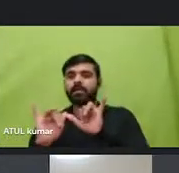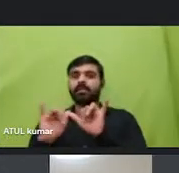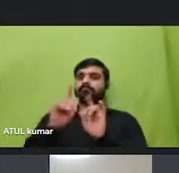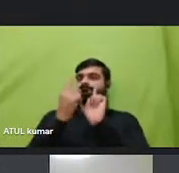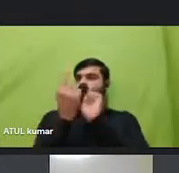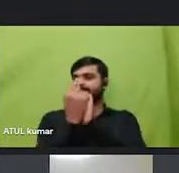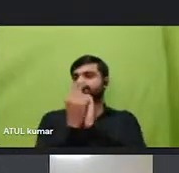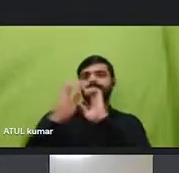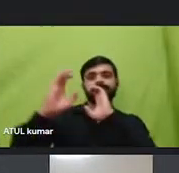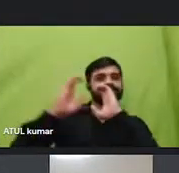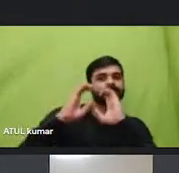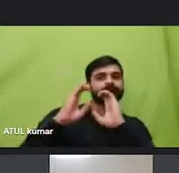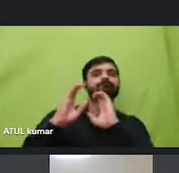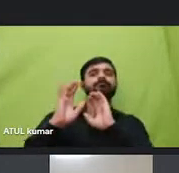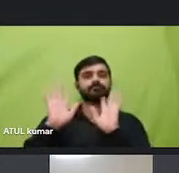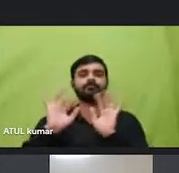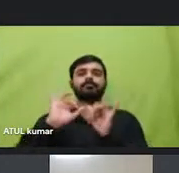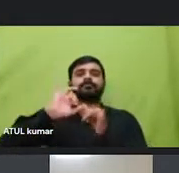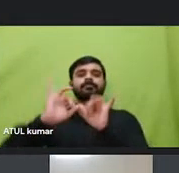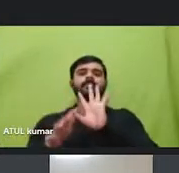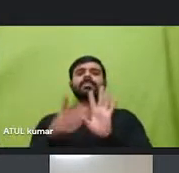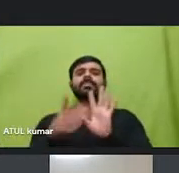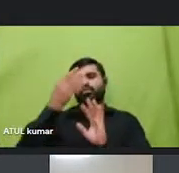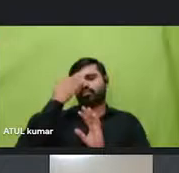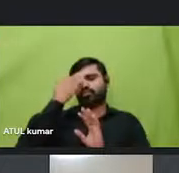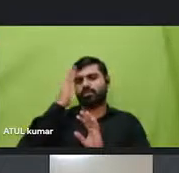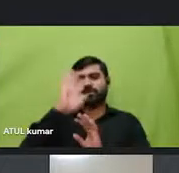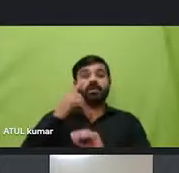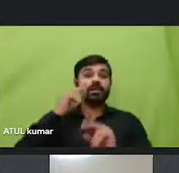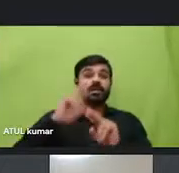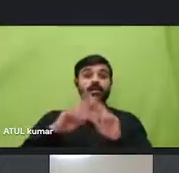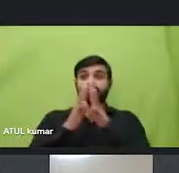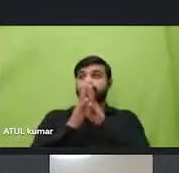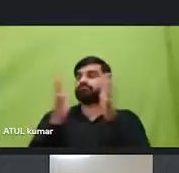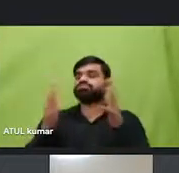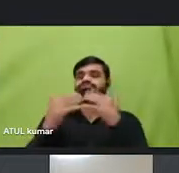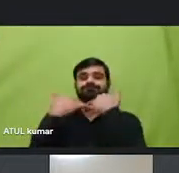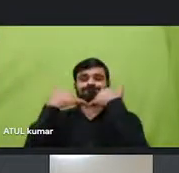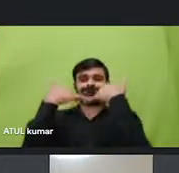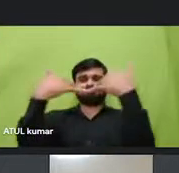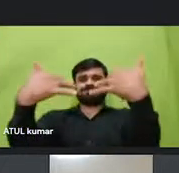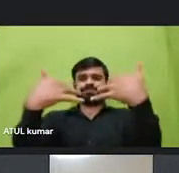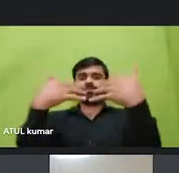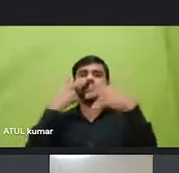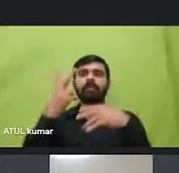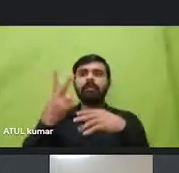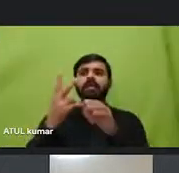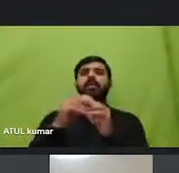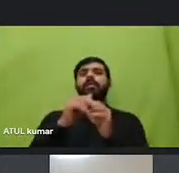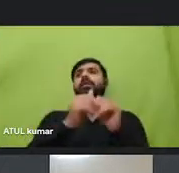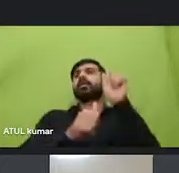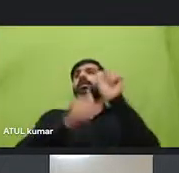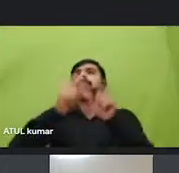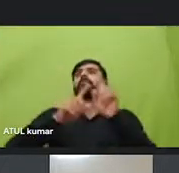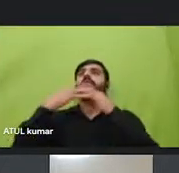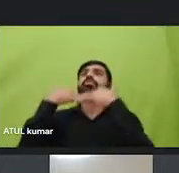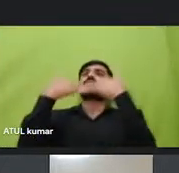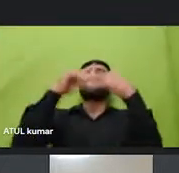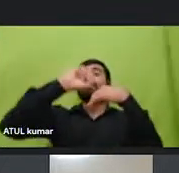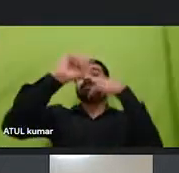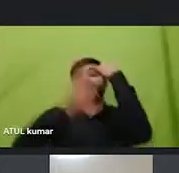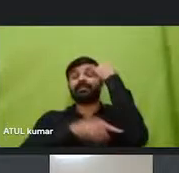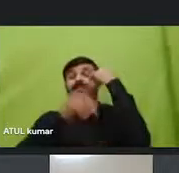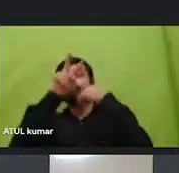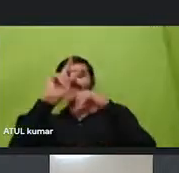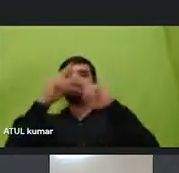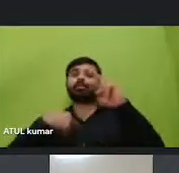face-to-face communication. I'm sure you know that if you're in a large auditorium and you can only see the backs of people's heads, you can always